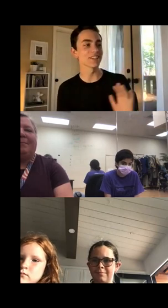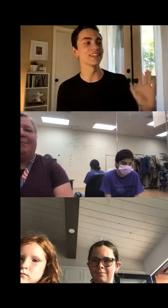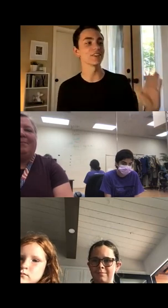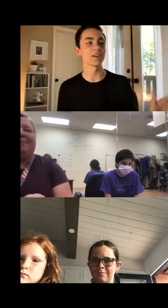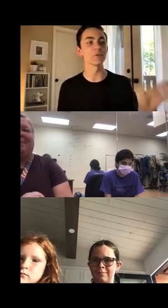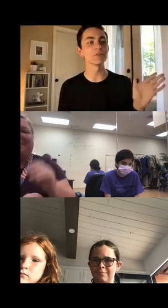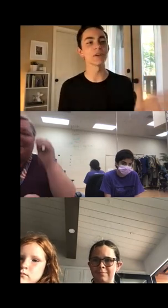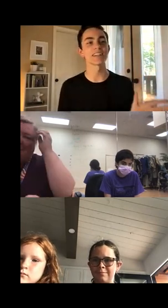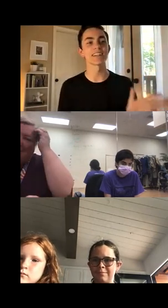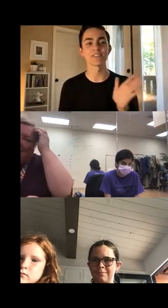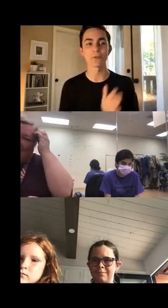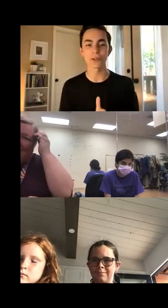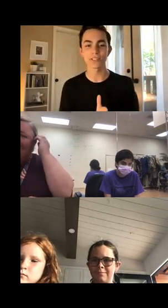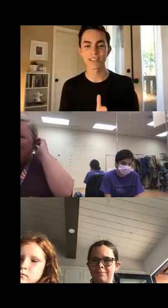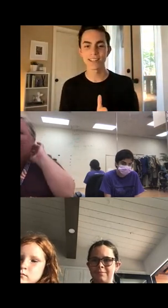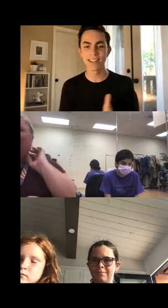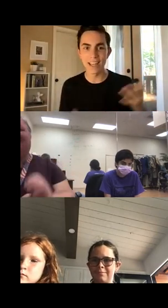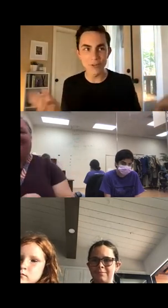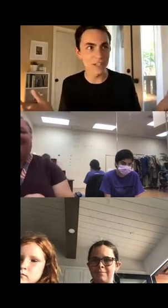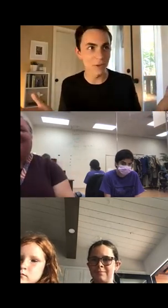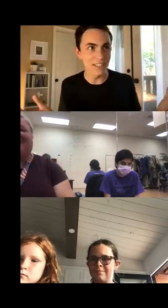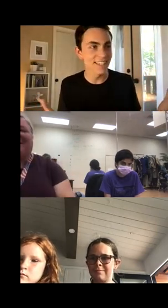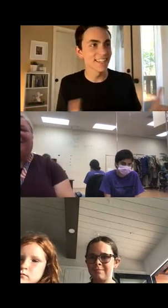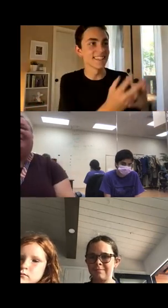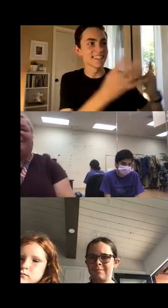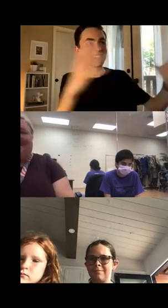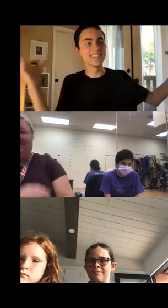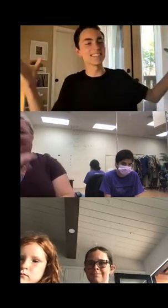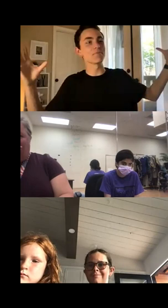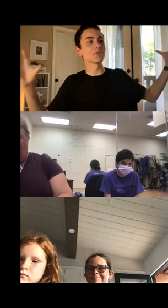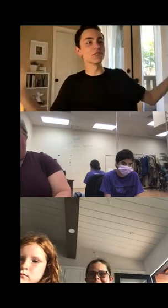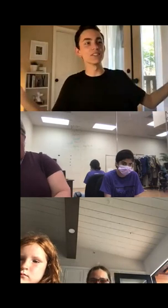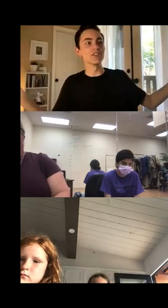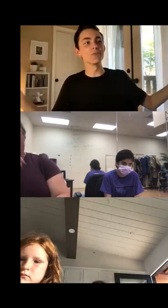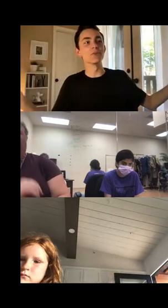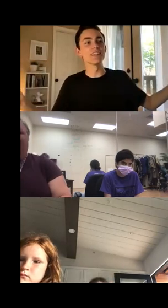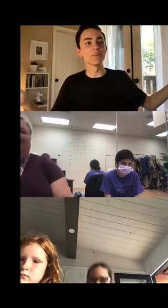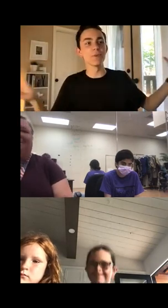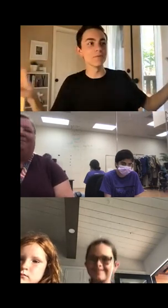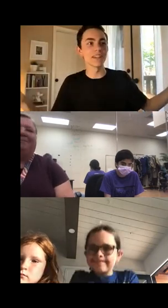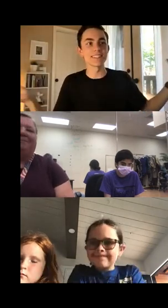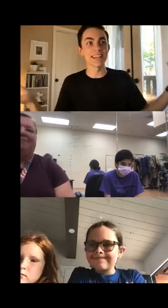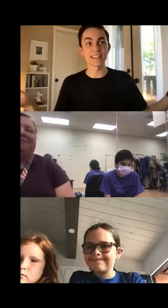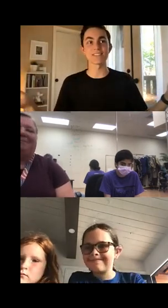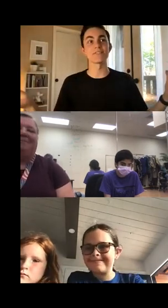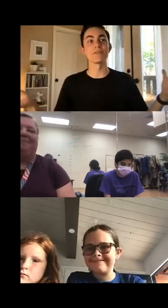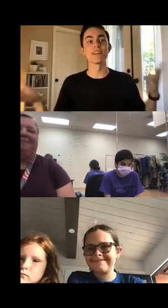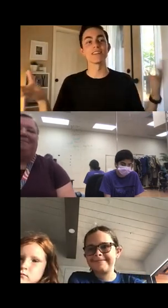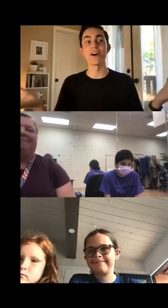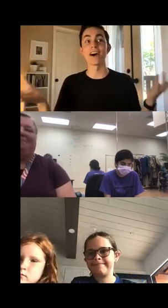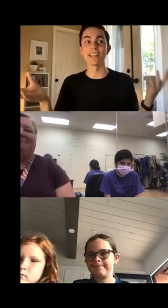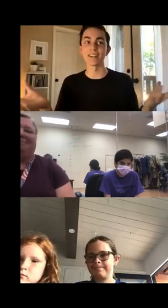most likely are able to recognize the words. Interesting, right? This sentence is completely jumbled and wouldn't make sense